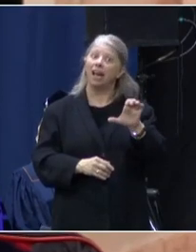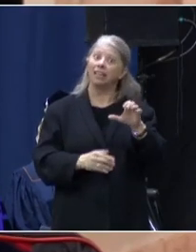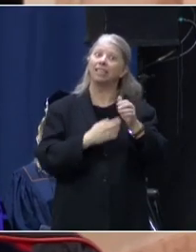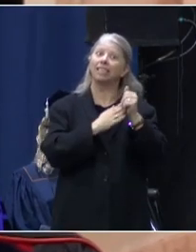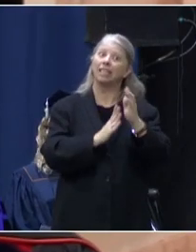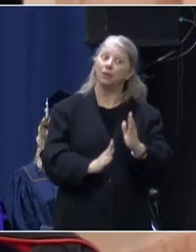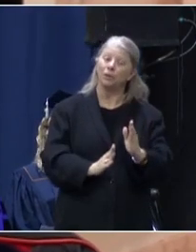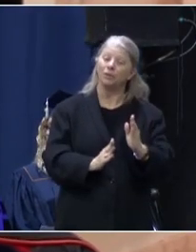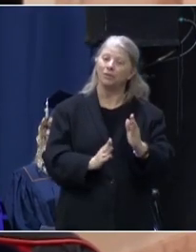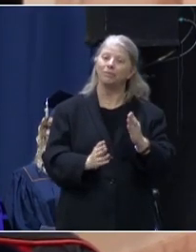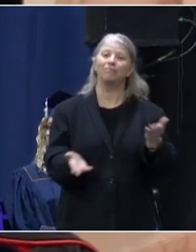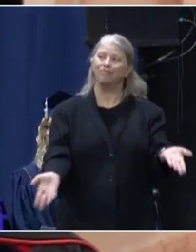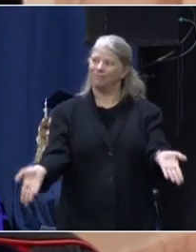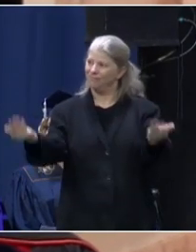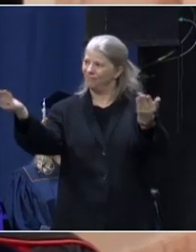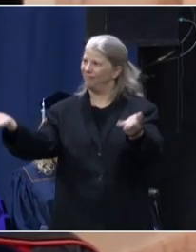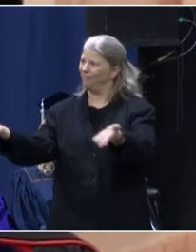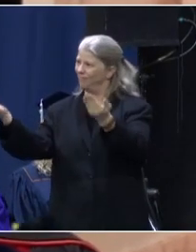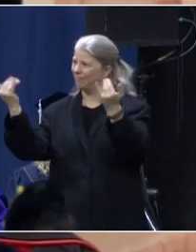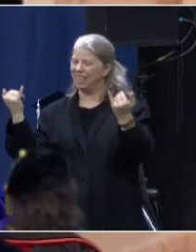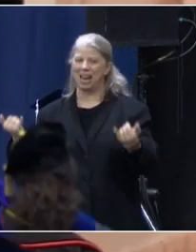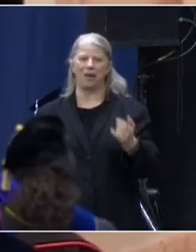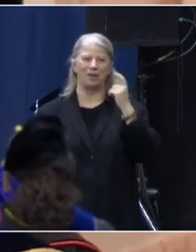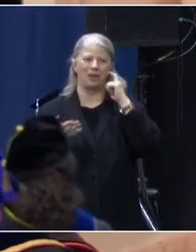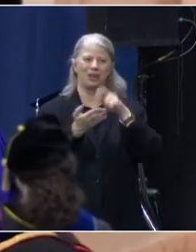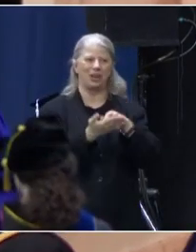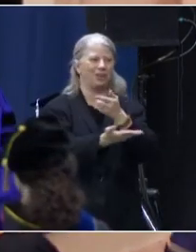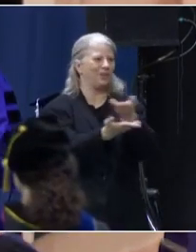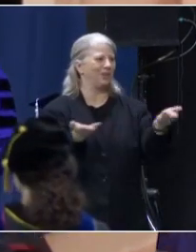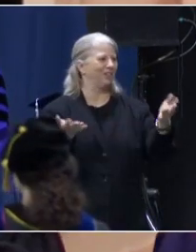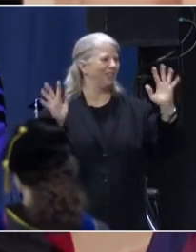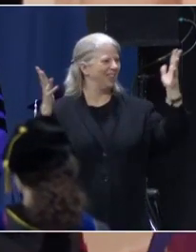leaders please stand and be recognized?